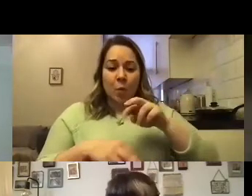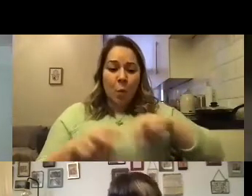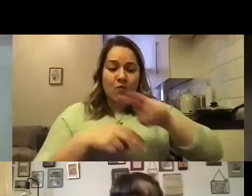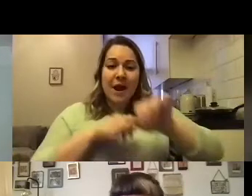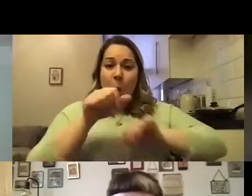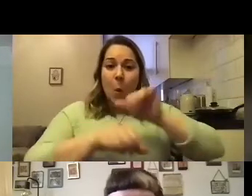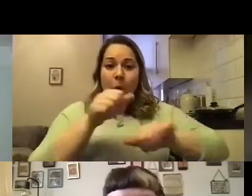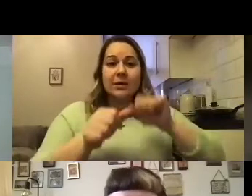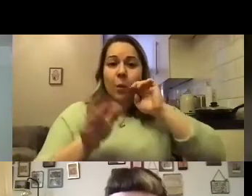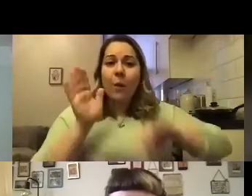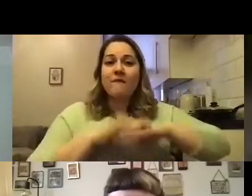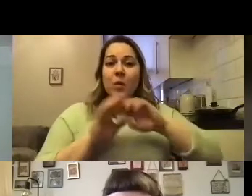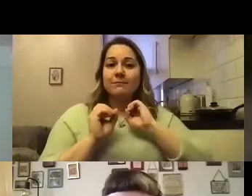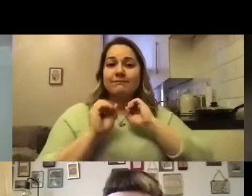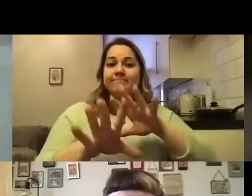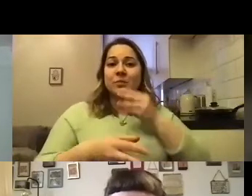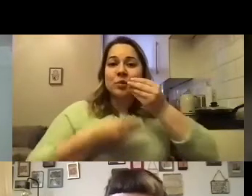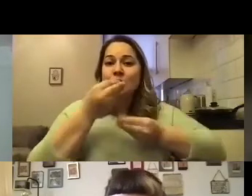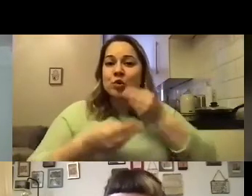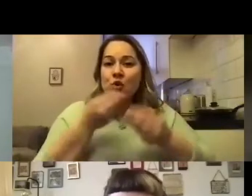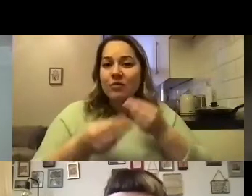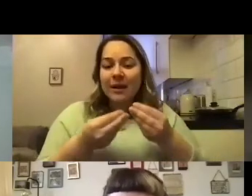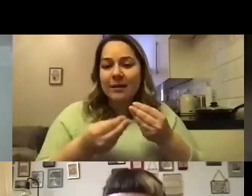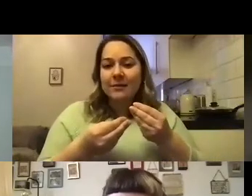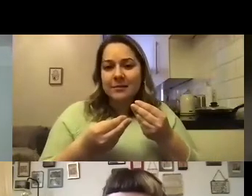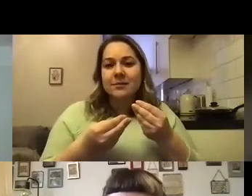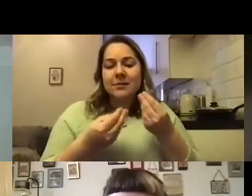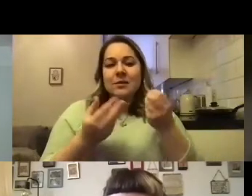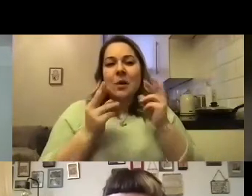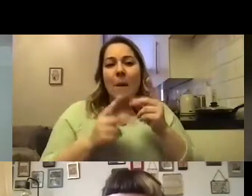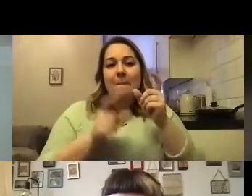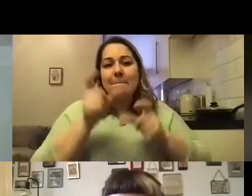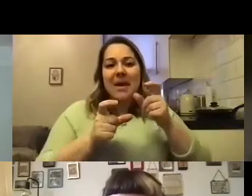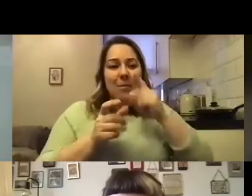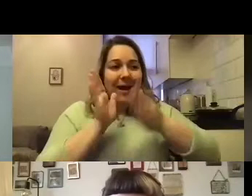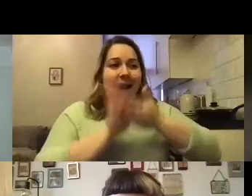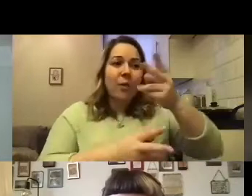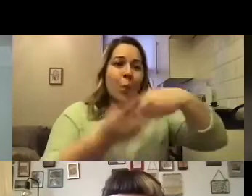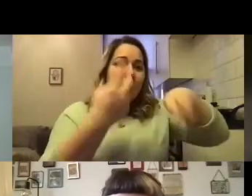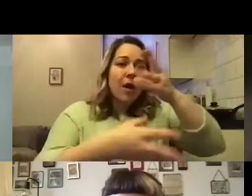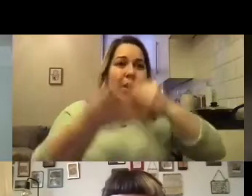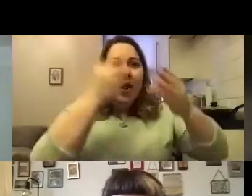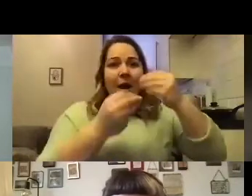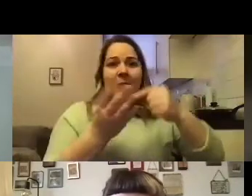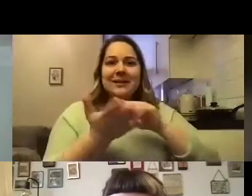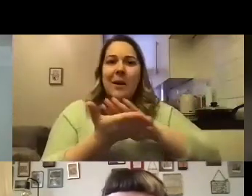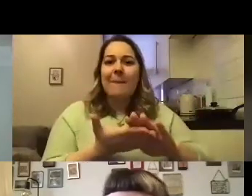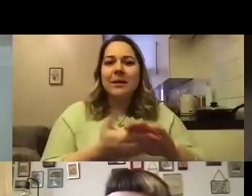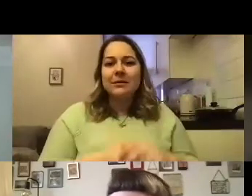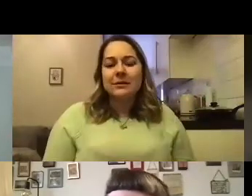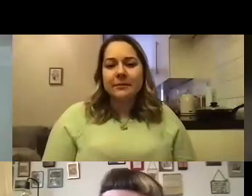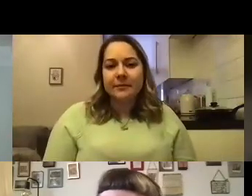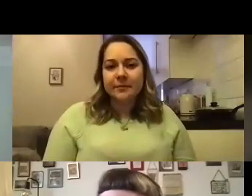you the whole story of the rebellion. And we're hoping that it's a really nice way for people to get out there and learn more about Tower Hamlets as well. So we wanted to do